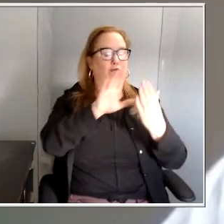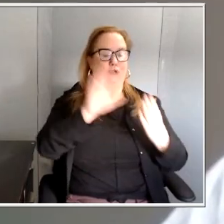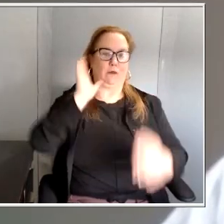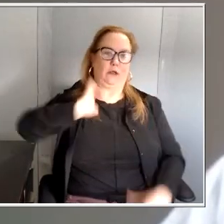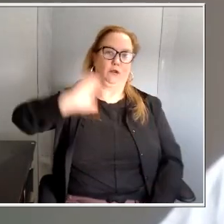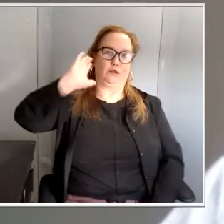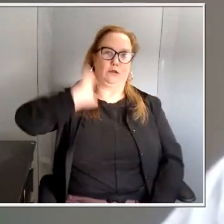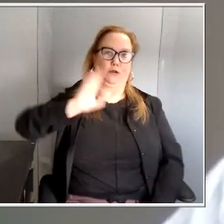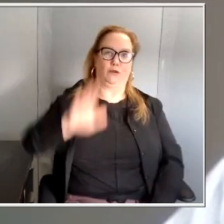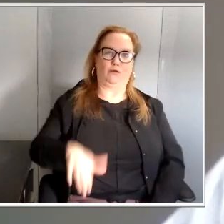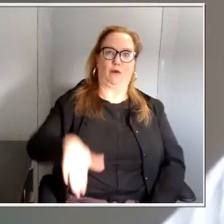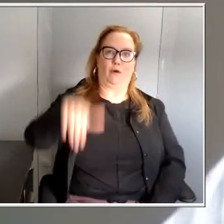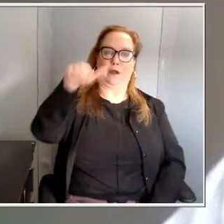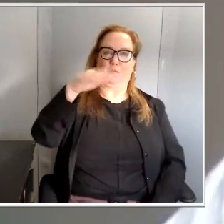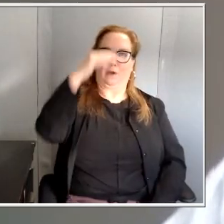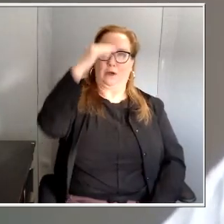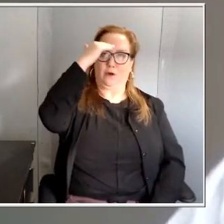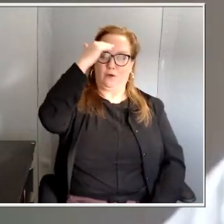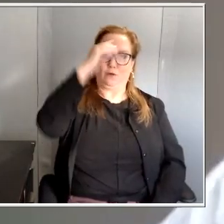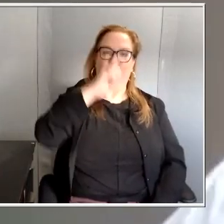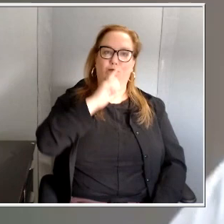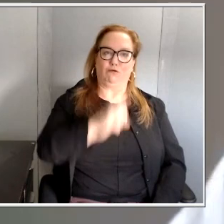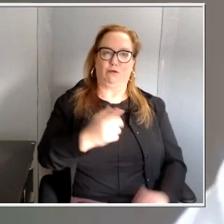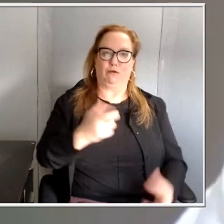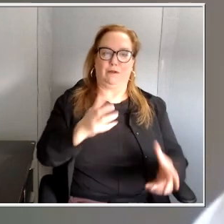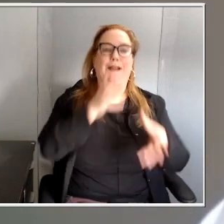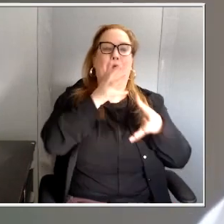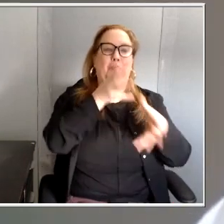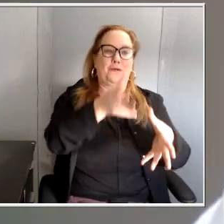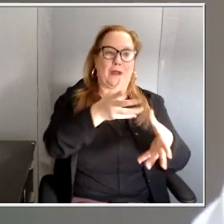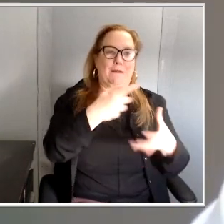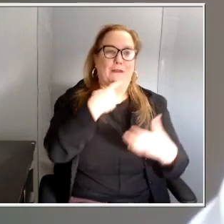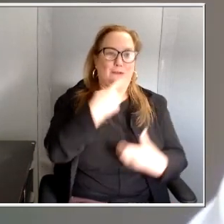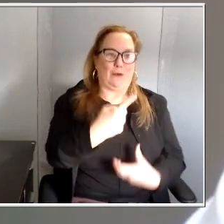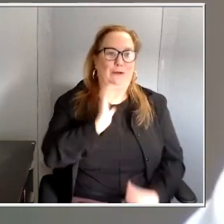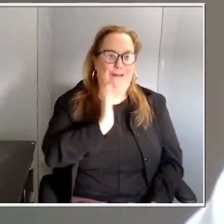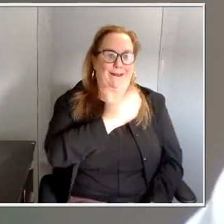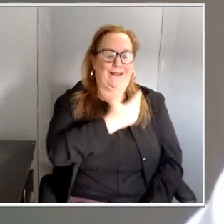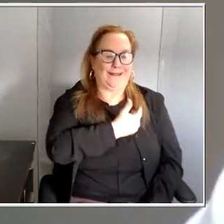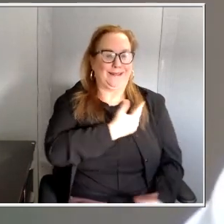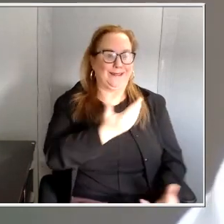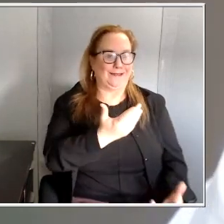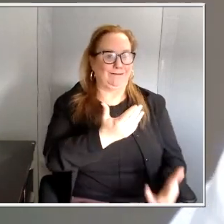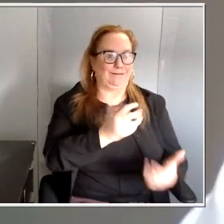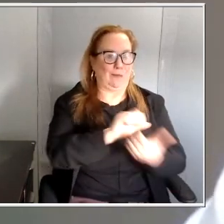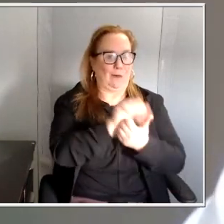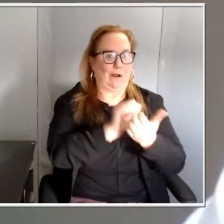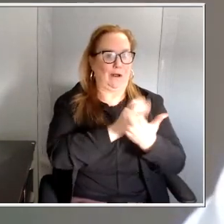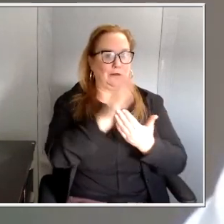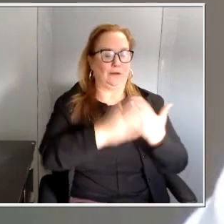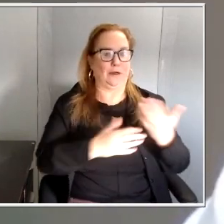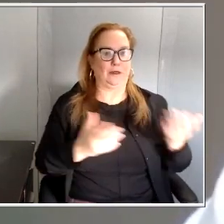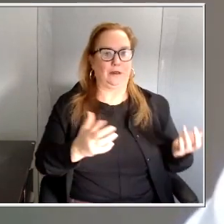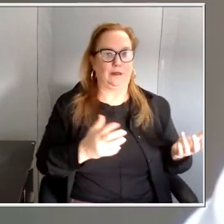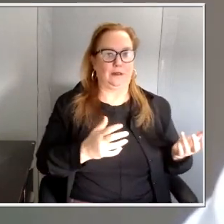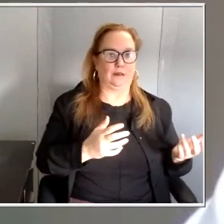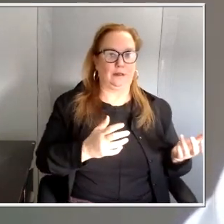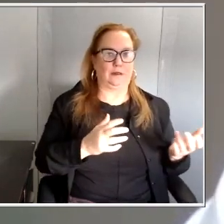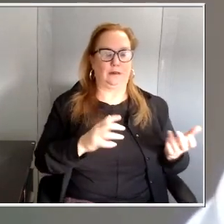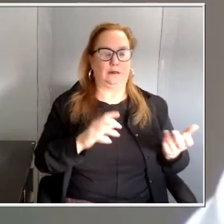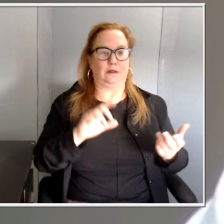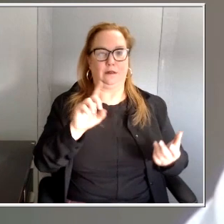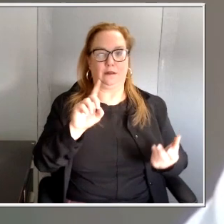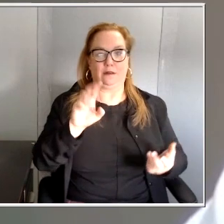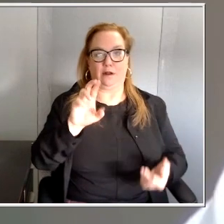we always knew to be true, that, like I said, our grandmother knew to be true. And I think I agree, certainly with Dr.